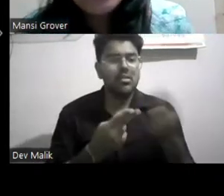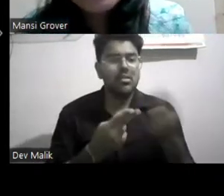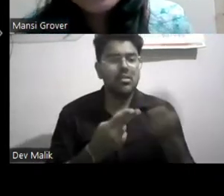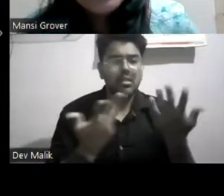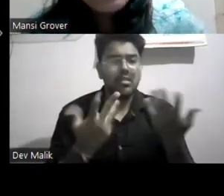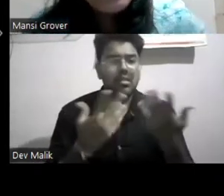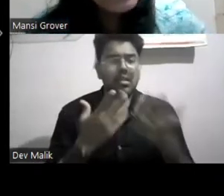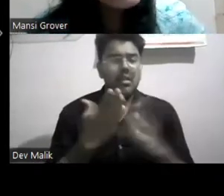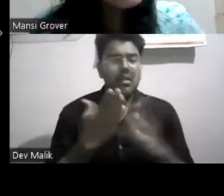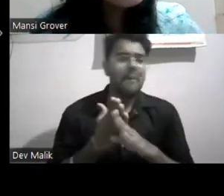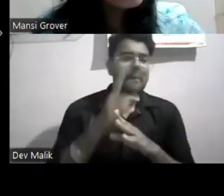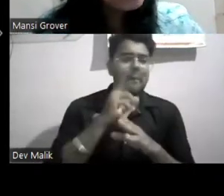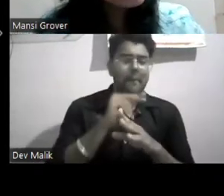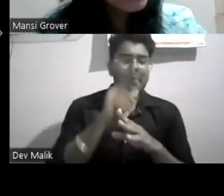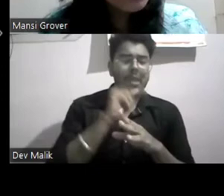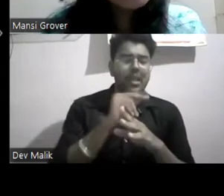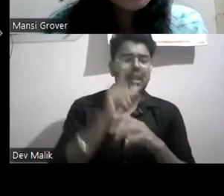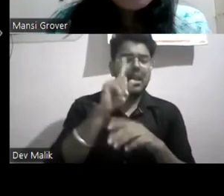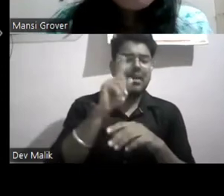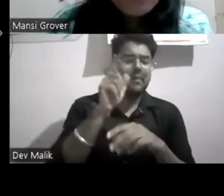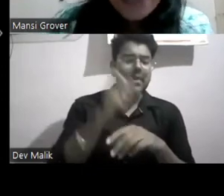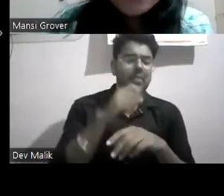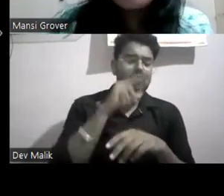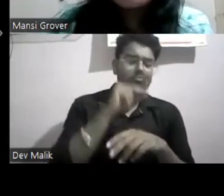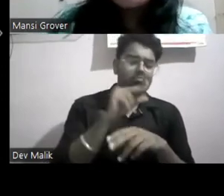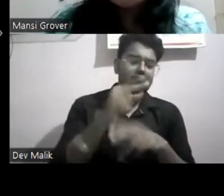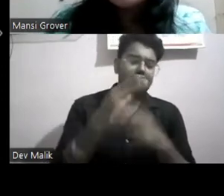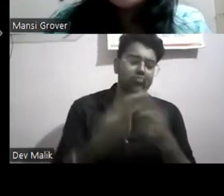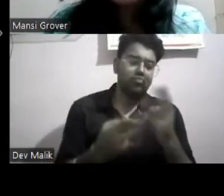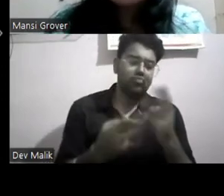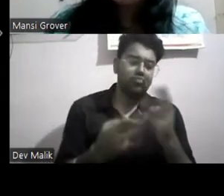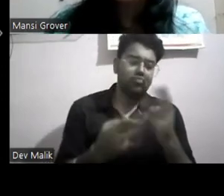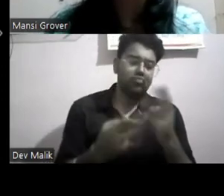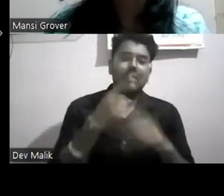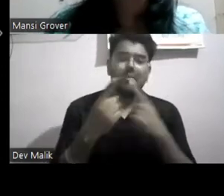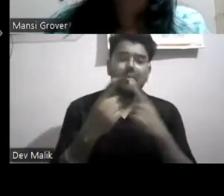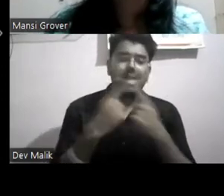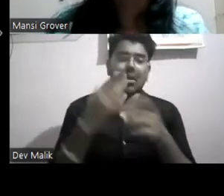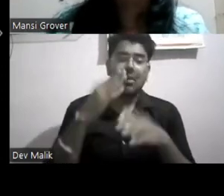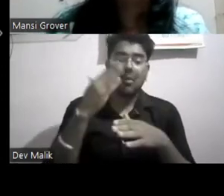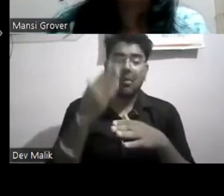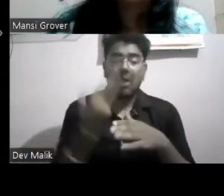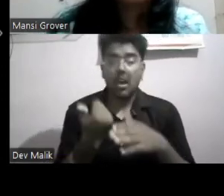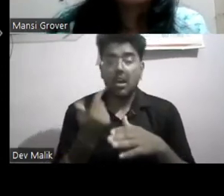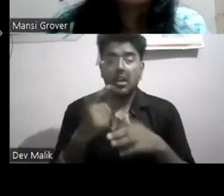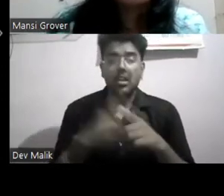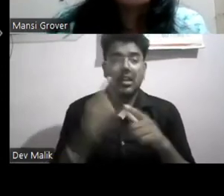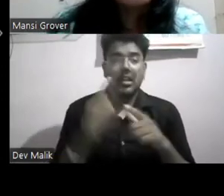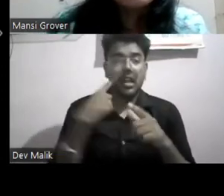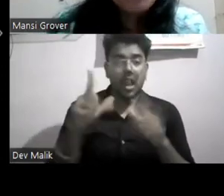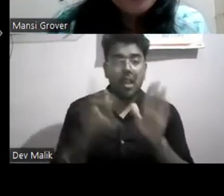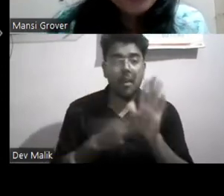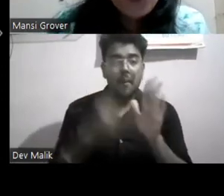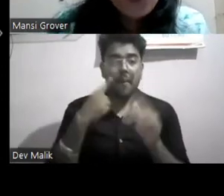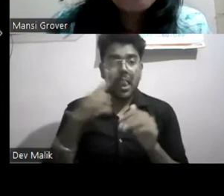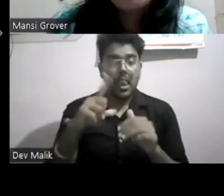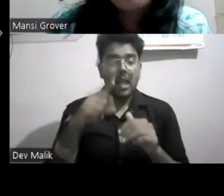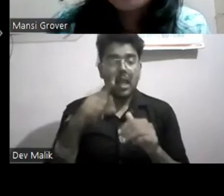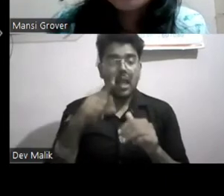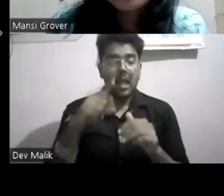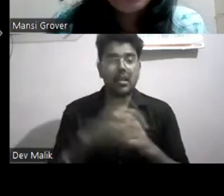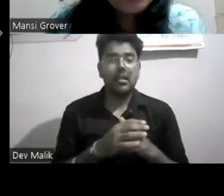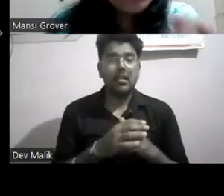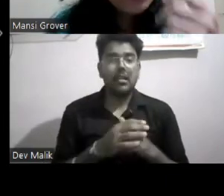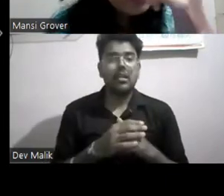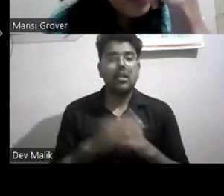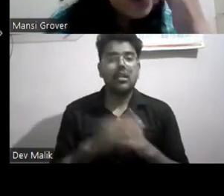the background. And it talks about why, you know, Jhilmil is in a special home